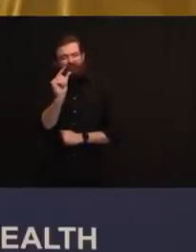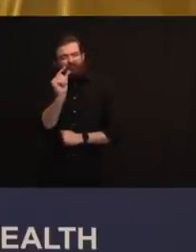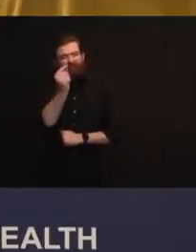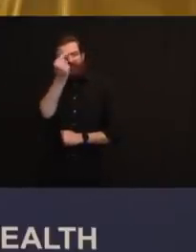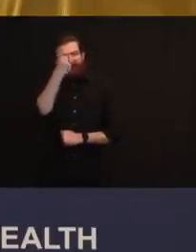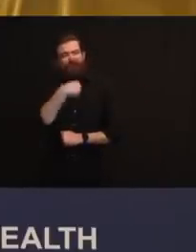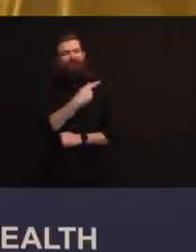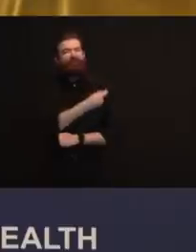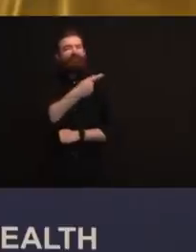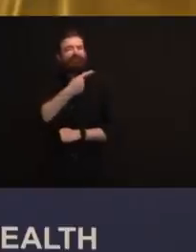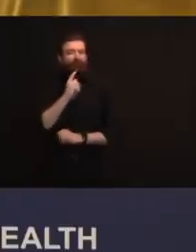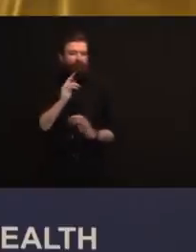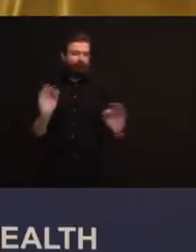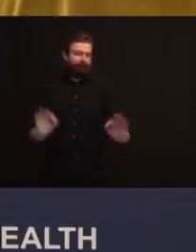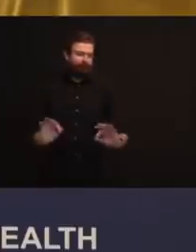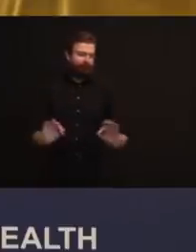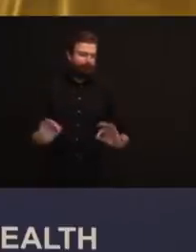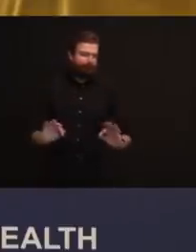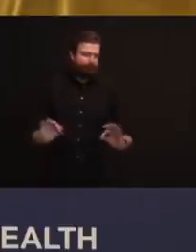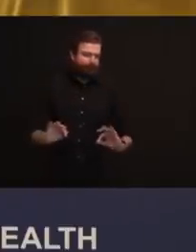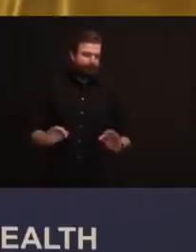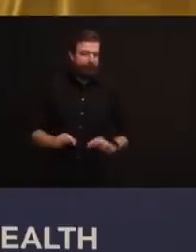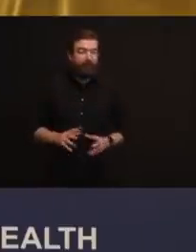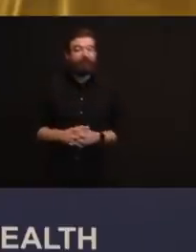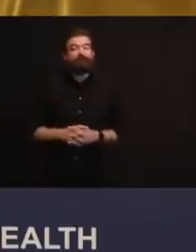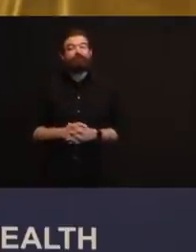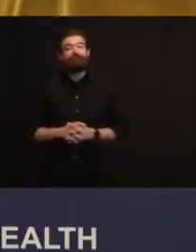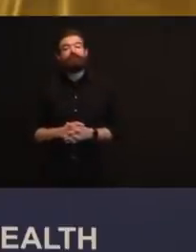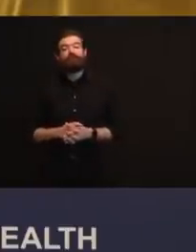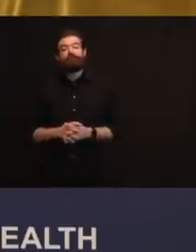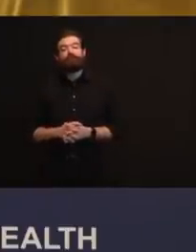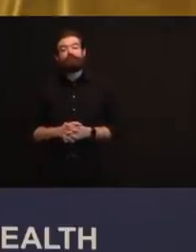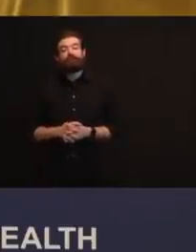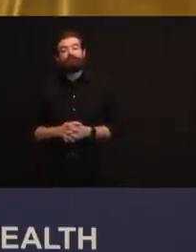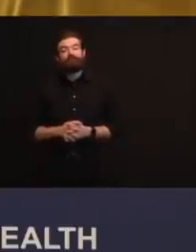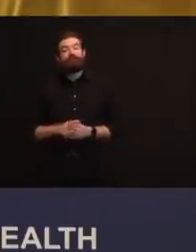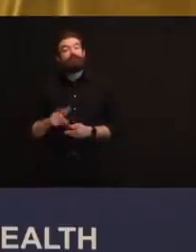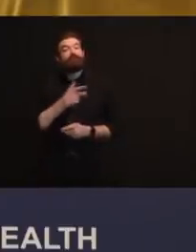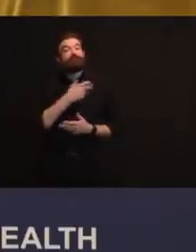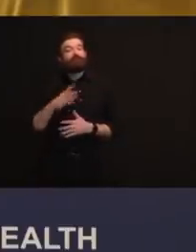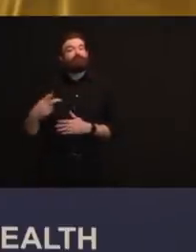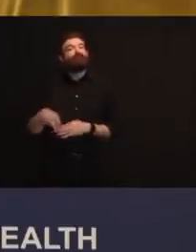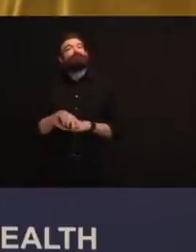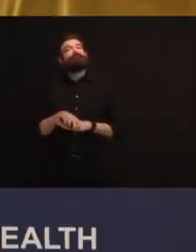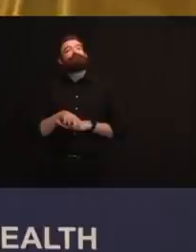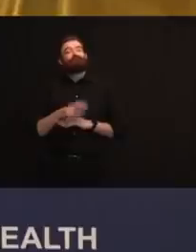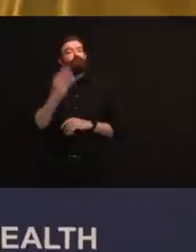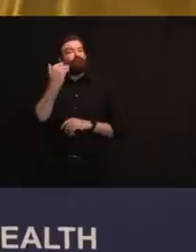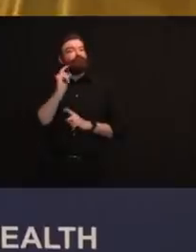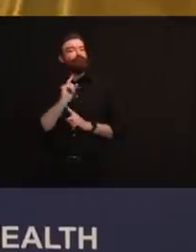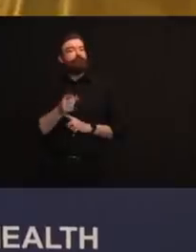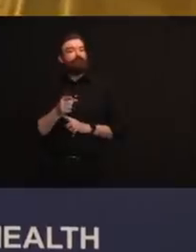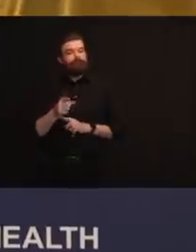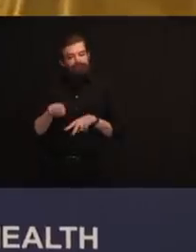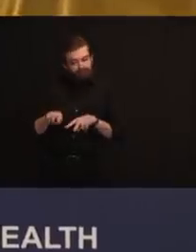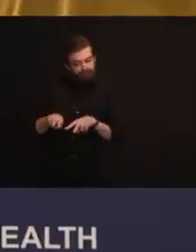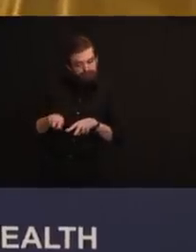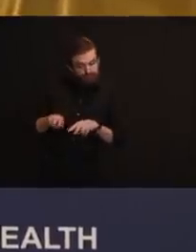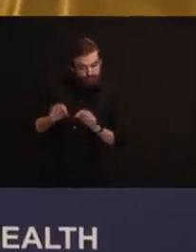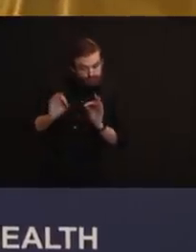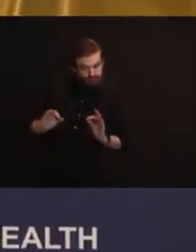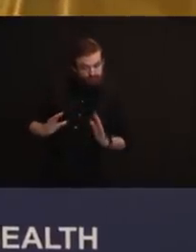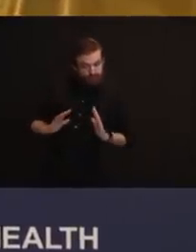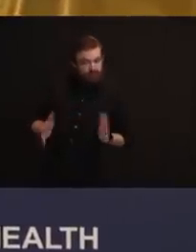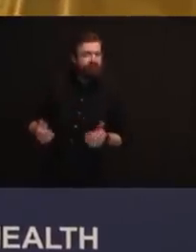if you had some reaction to dose number 1, don't go in for round number 2. No. I want to be clear here. If you had an anaphylactic reaction,